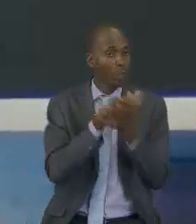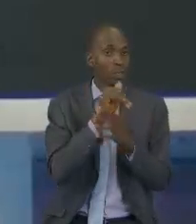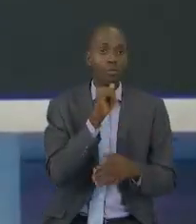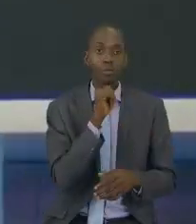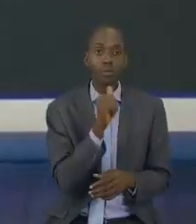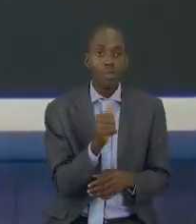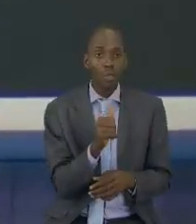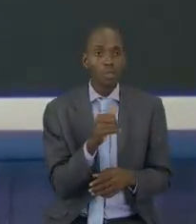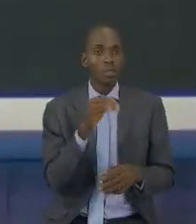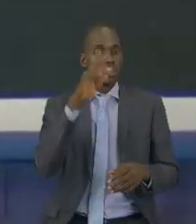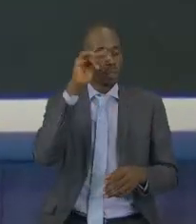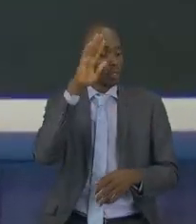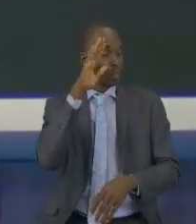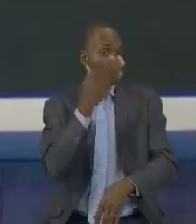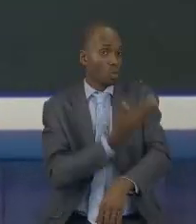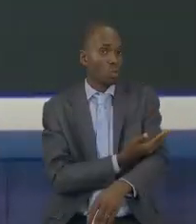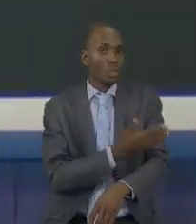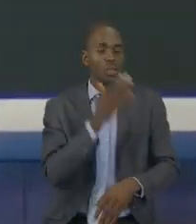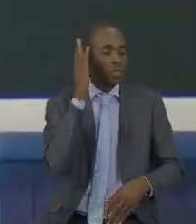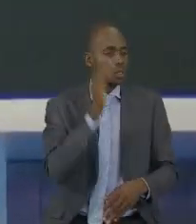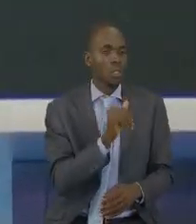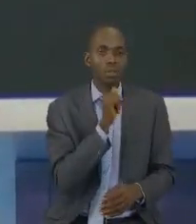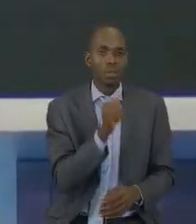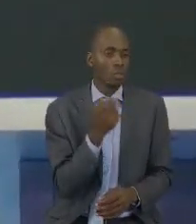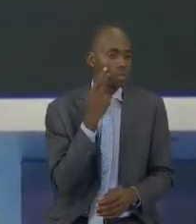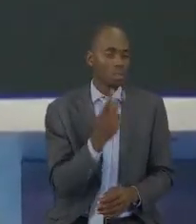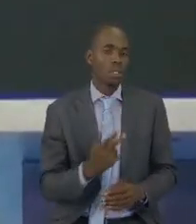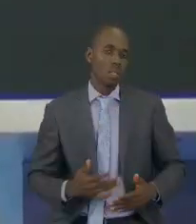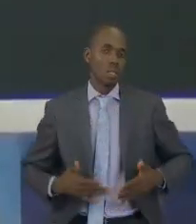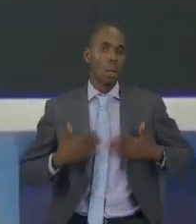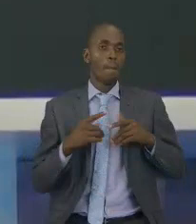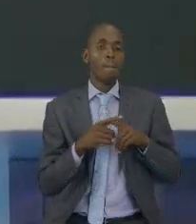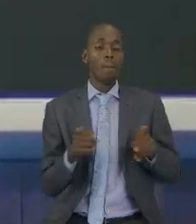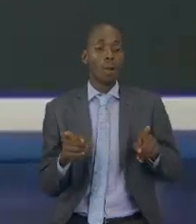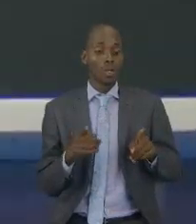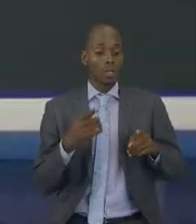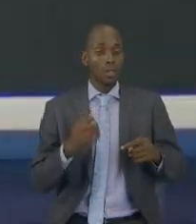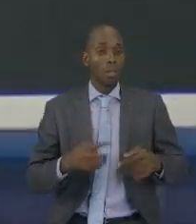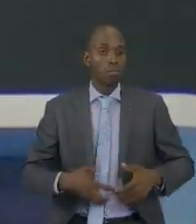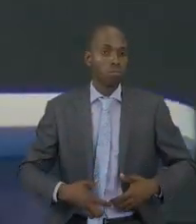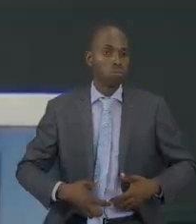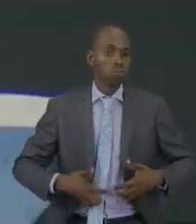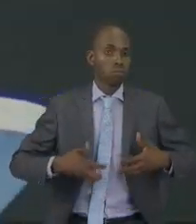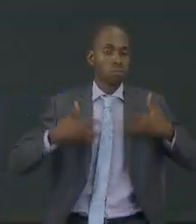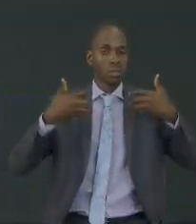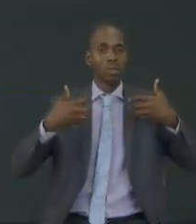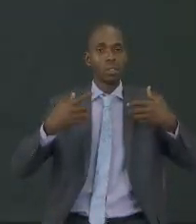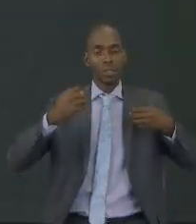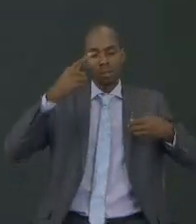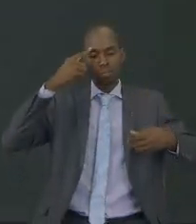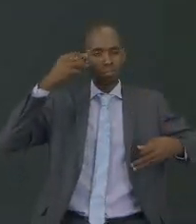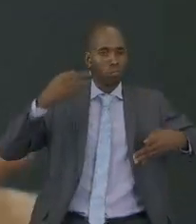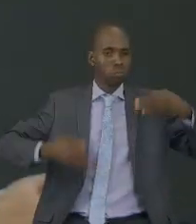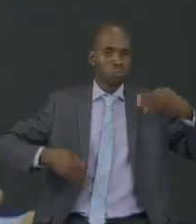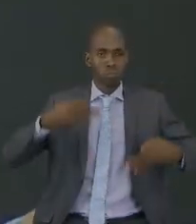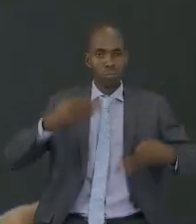the Son shall not see life, but the wrath, the judgment,